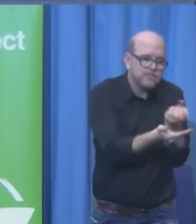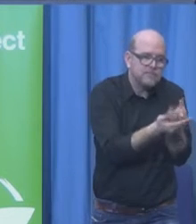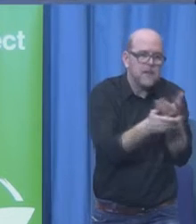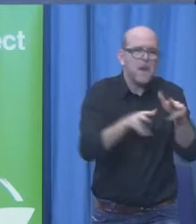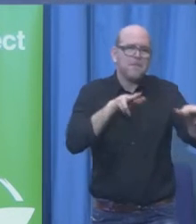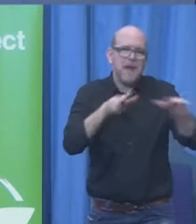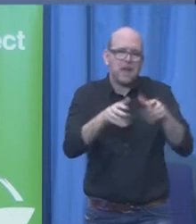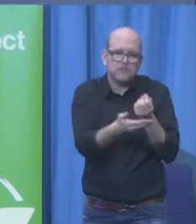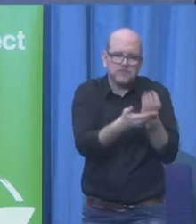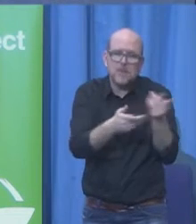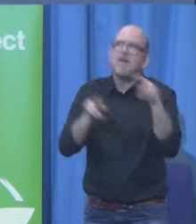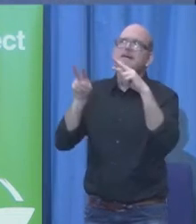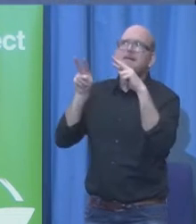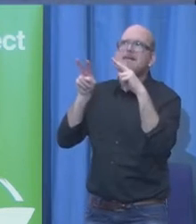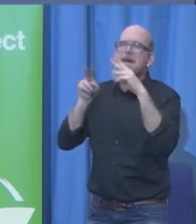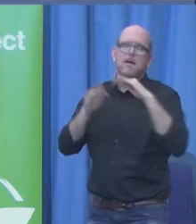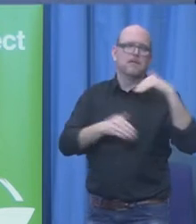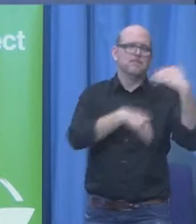society, we